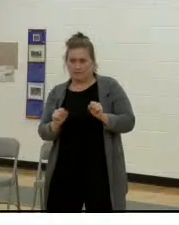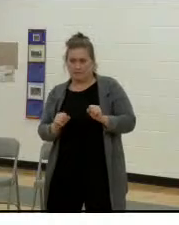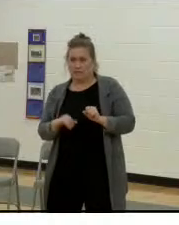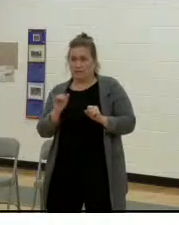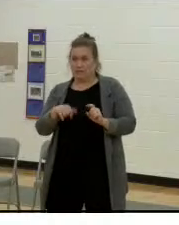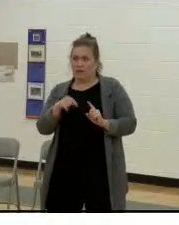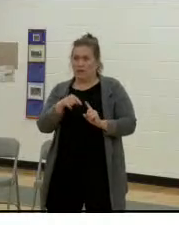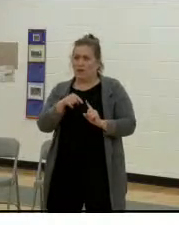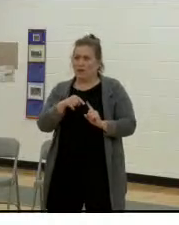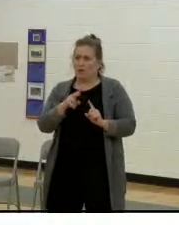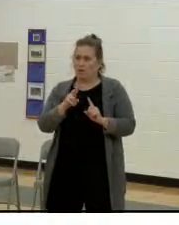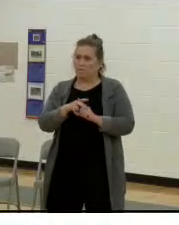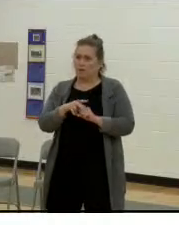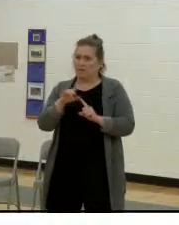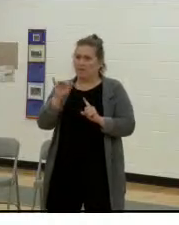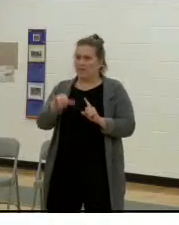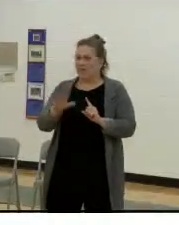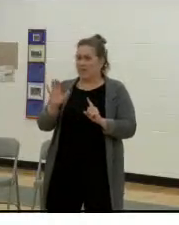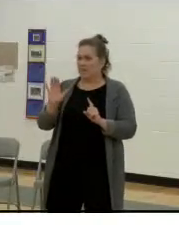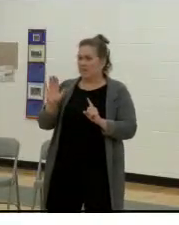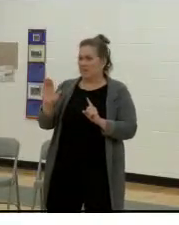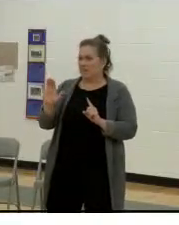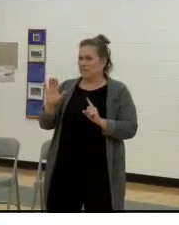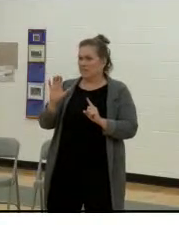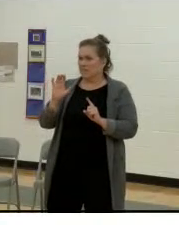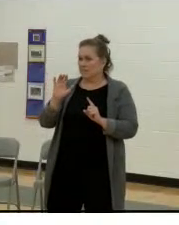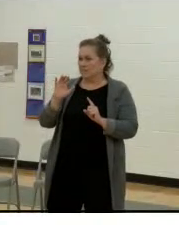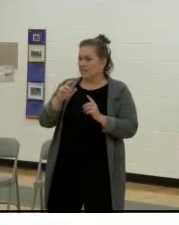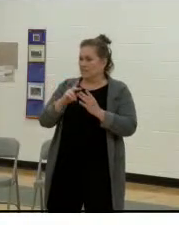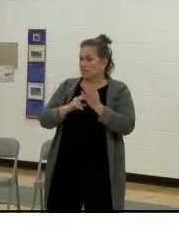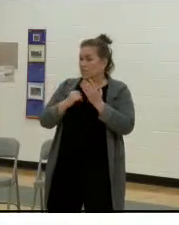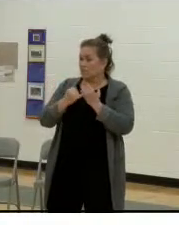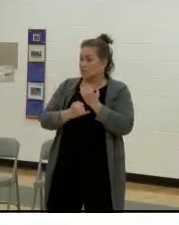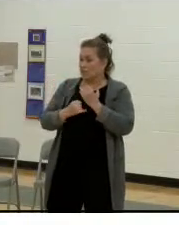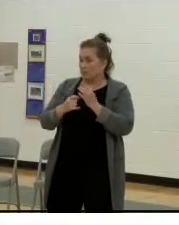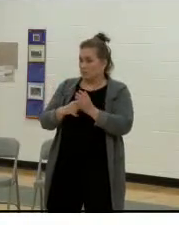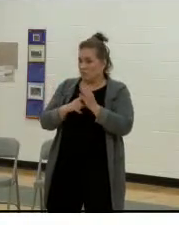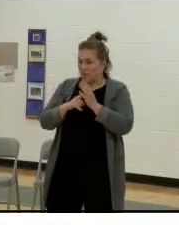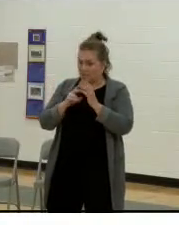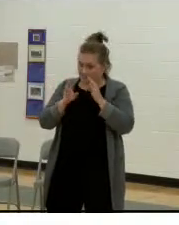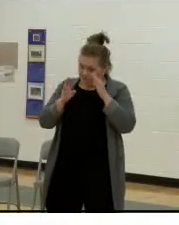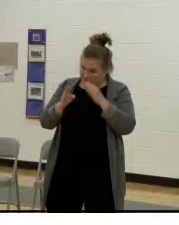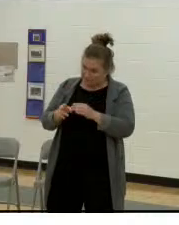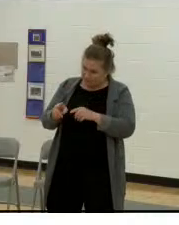parts of this project. So, here we go.